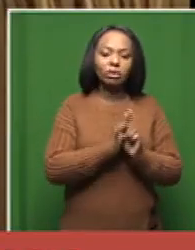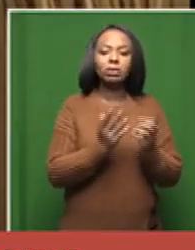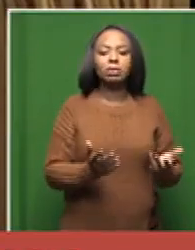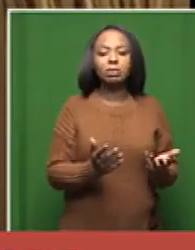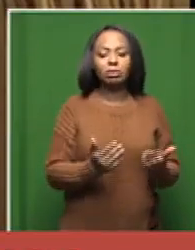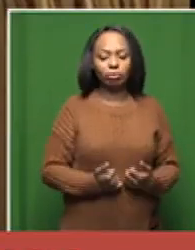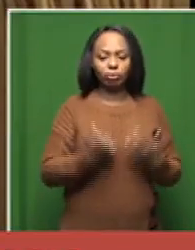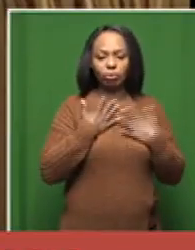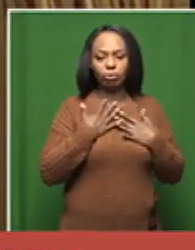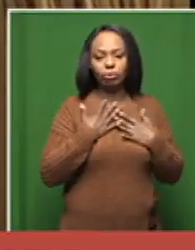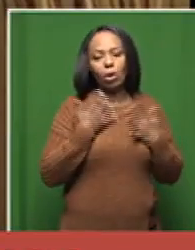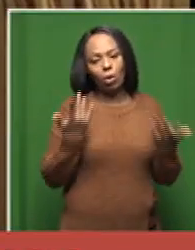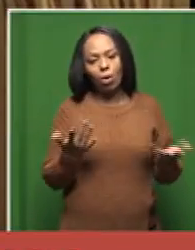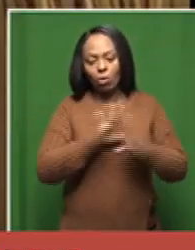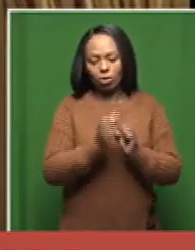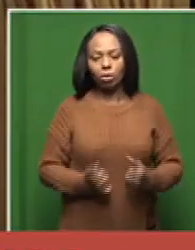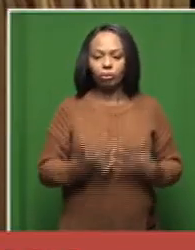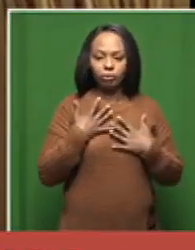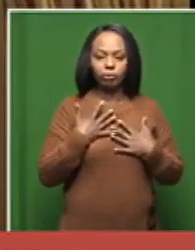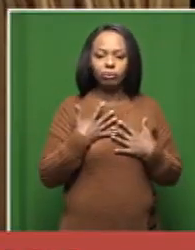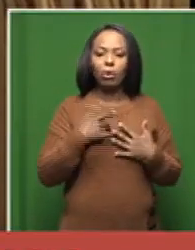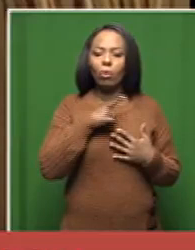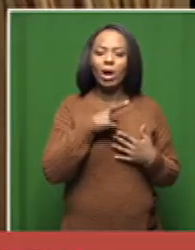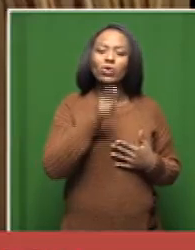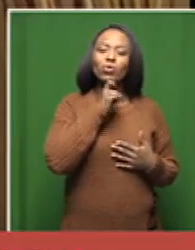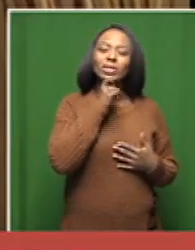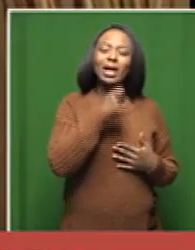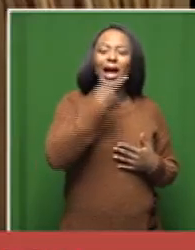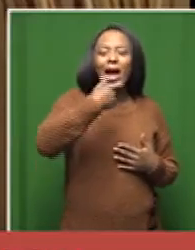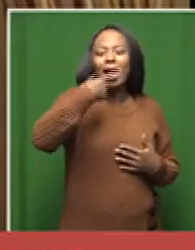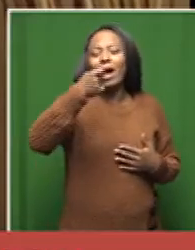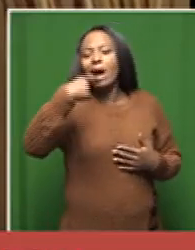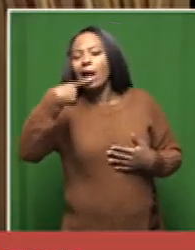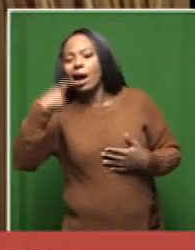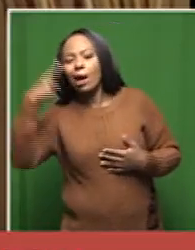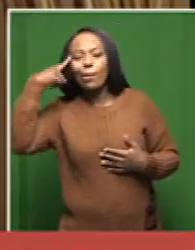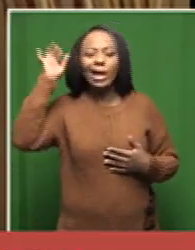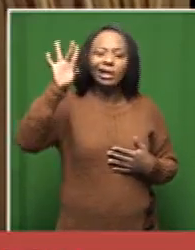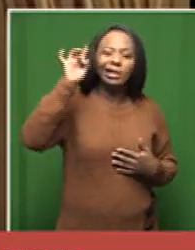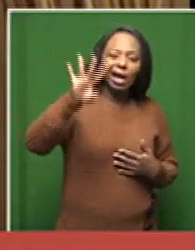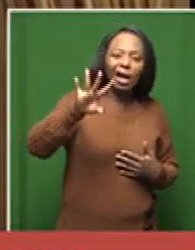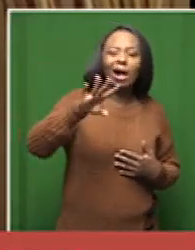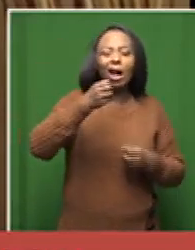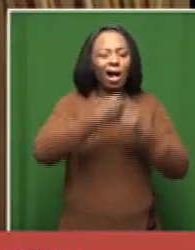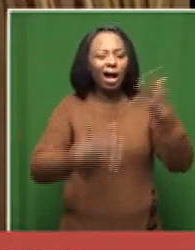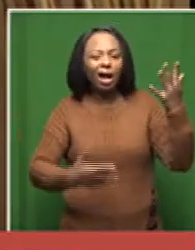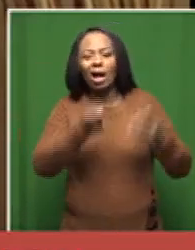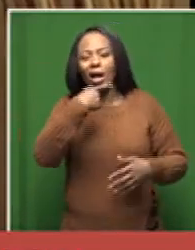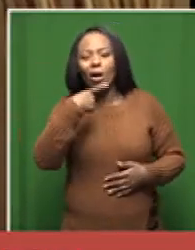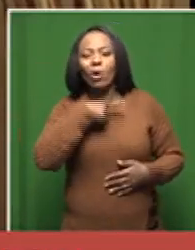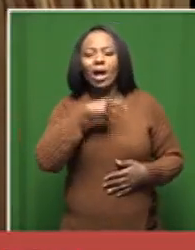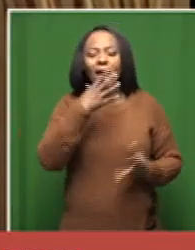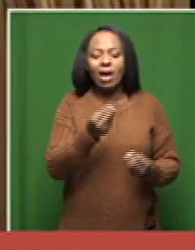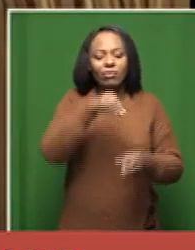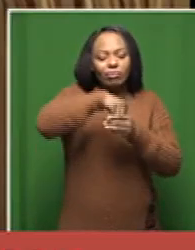Peter, if one has been using a lot of medication, the anti-inflammatories or painkillers, this combination where they contain